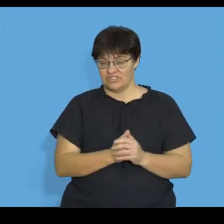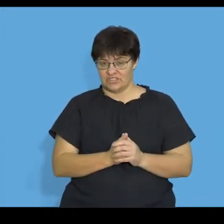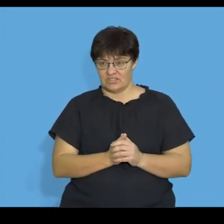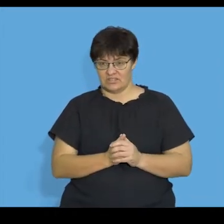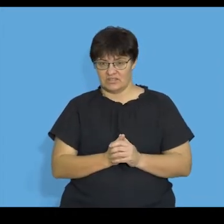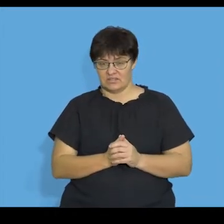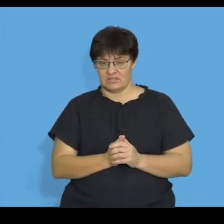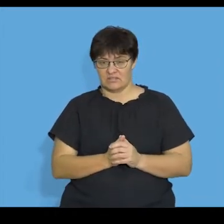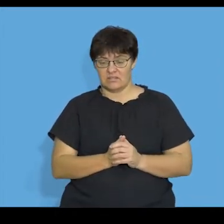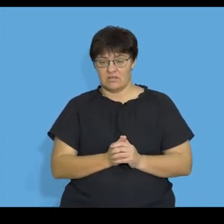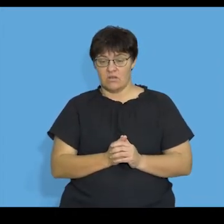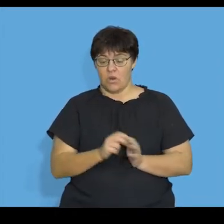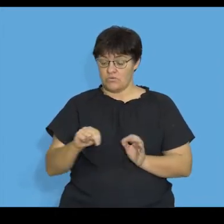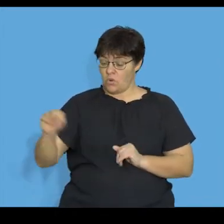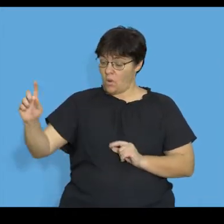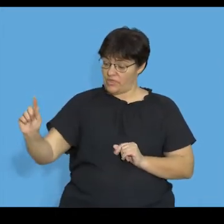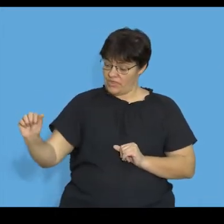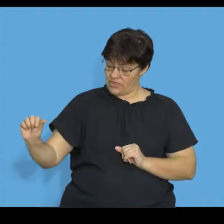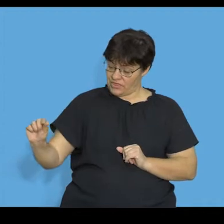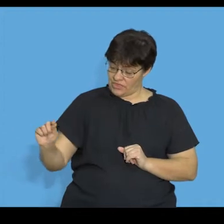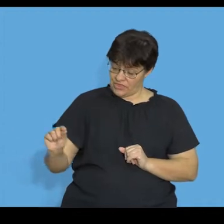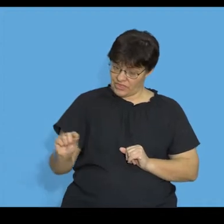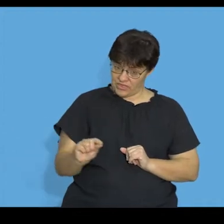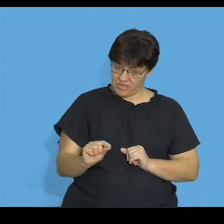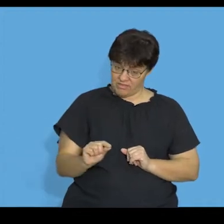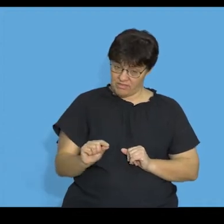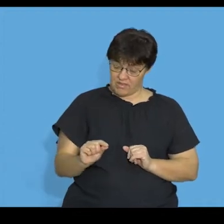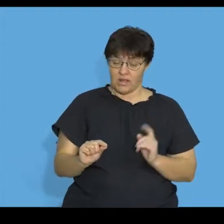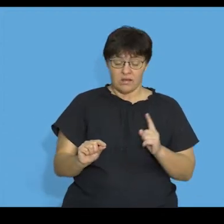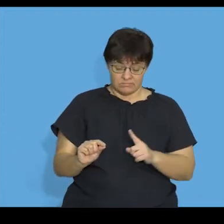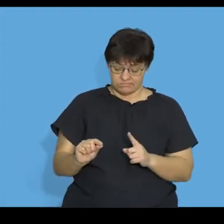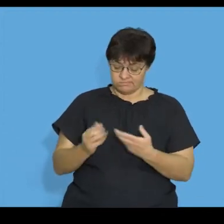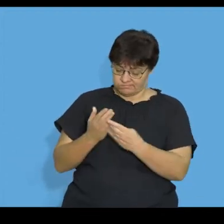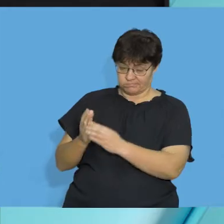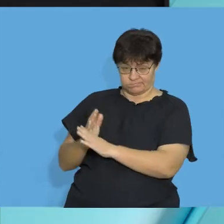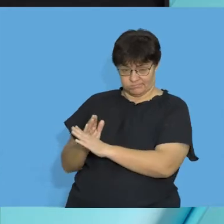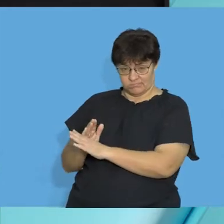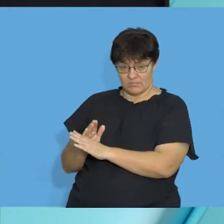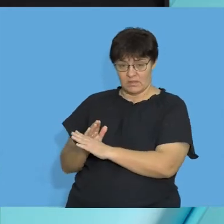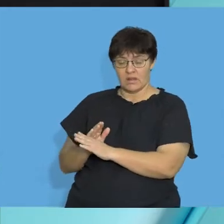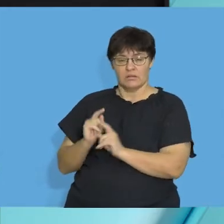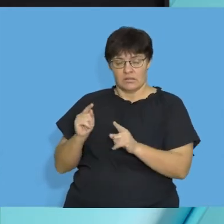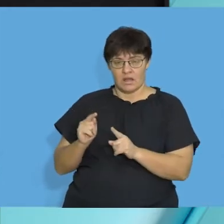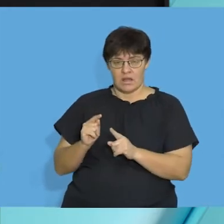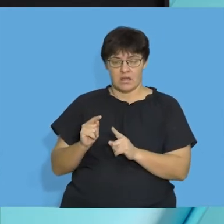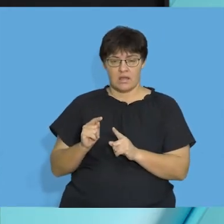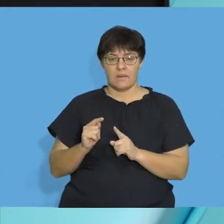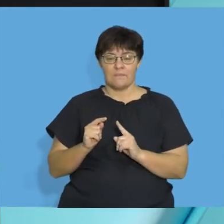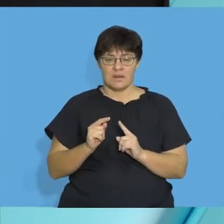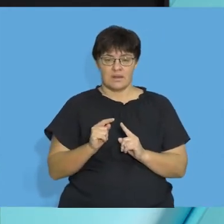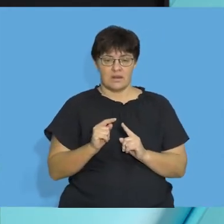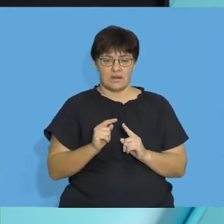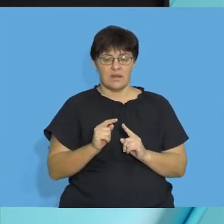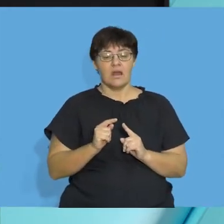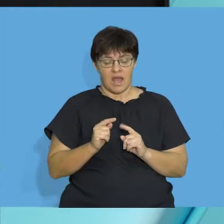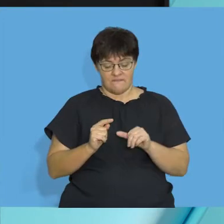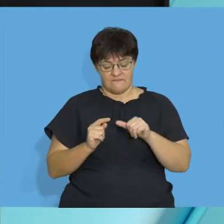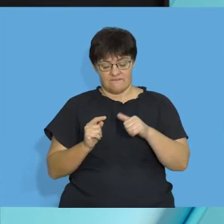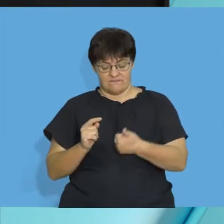as the North Pole approaches, the direction of the current in the wires is going to be in a particular